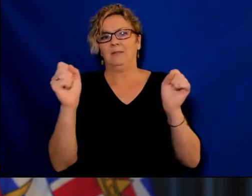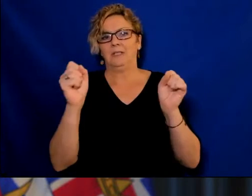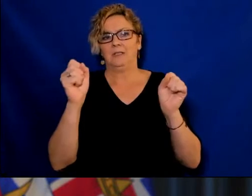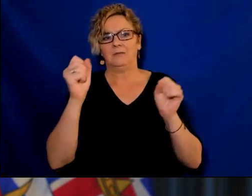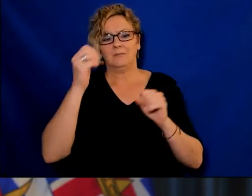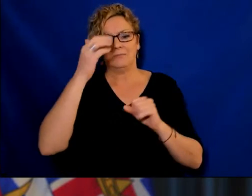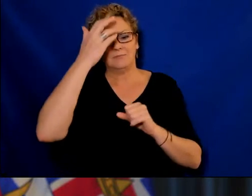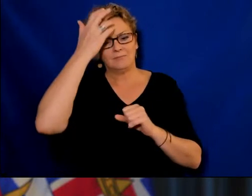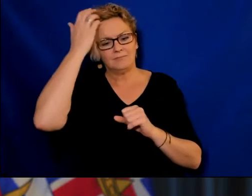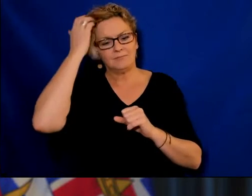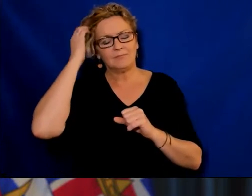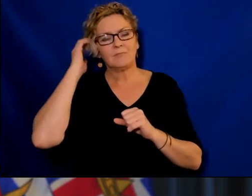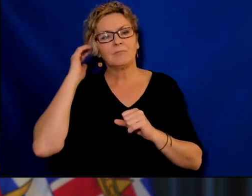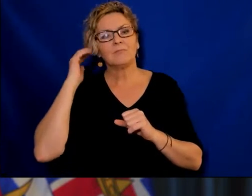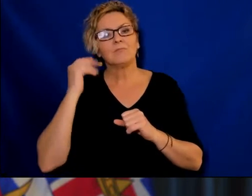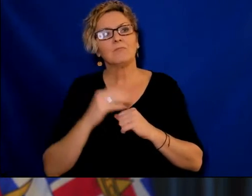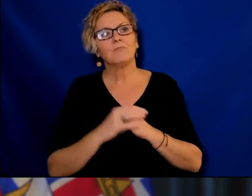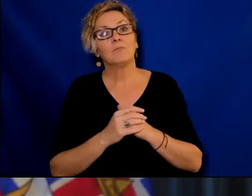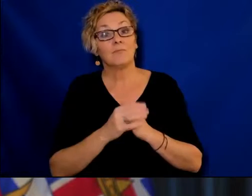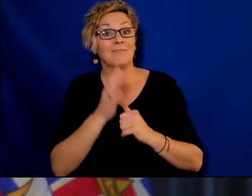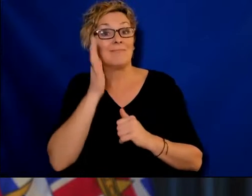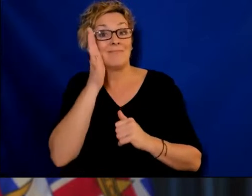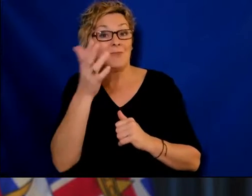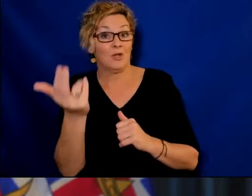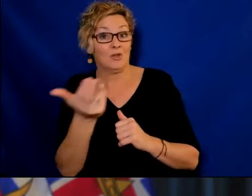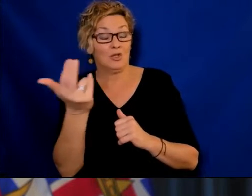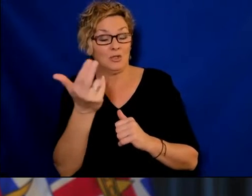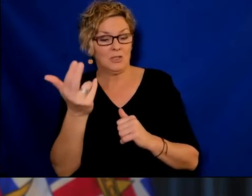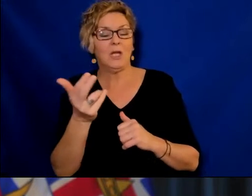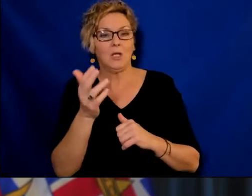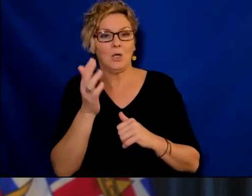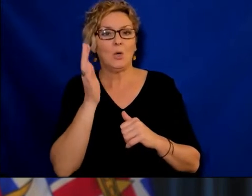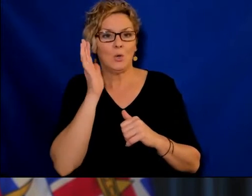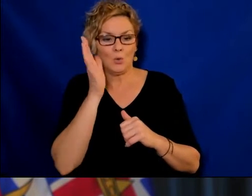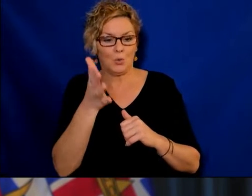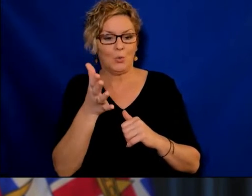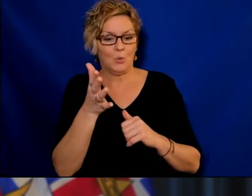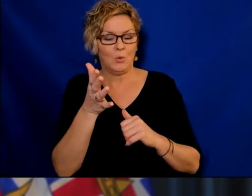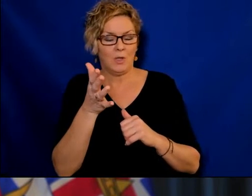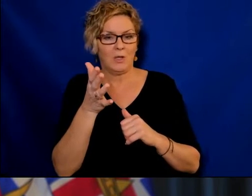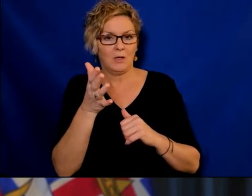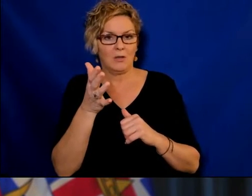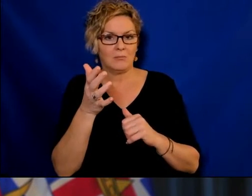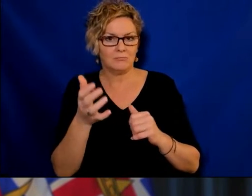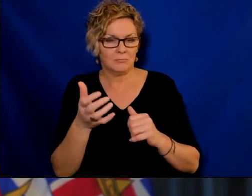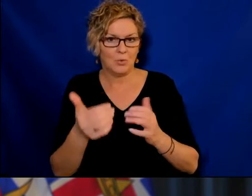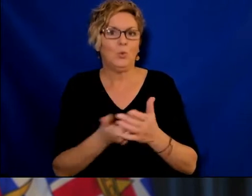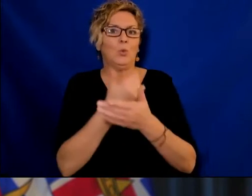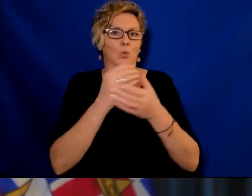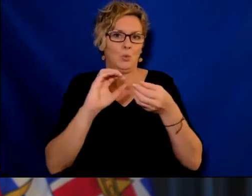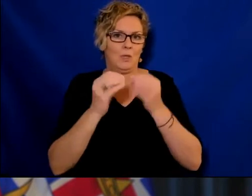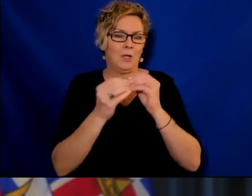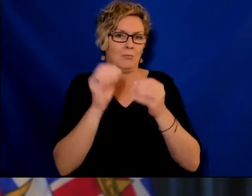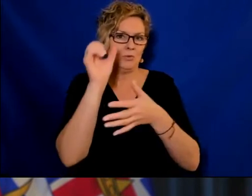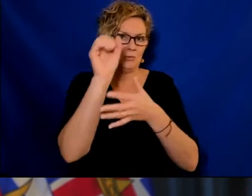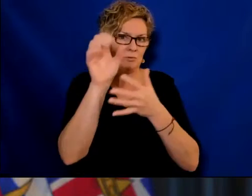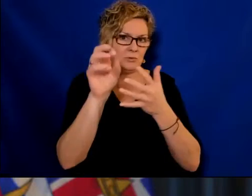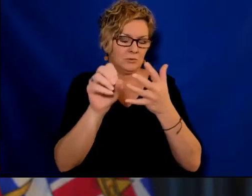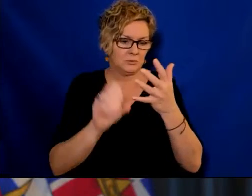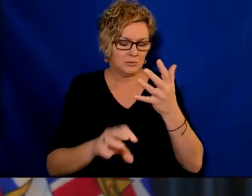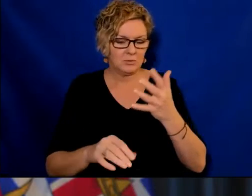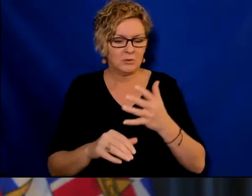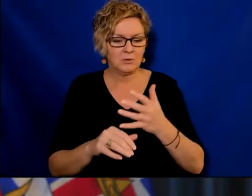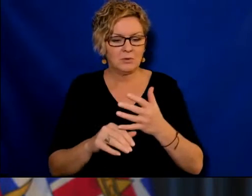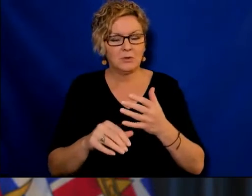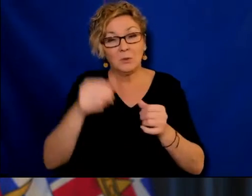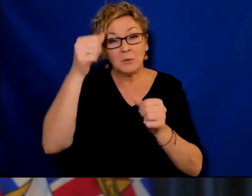now. On Thursday, we'll be providing a new update. As you know, 9 days ago, Dr. Henry brought in new measures in